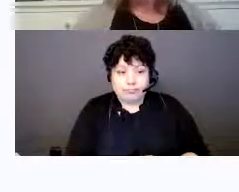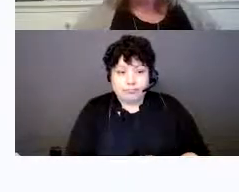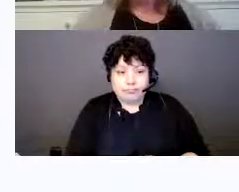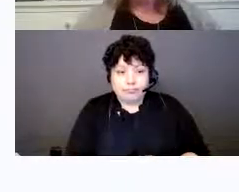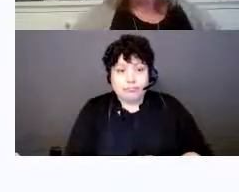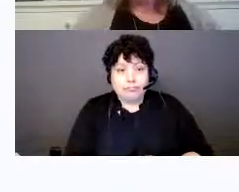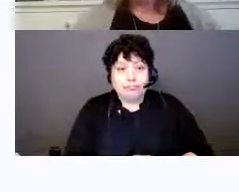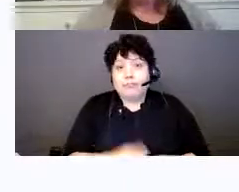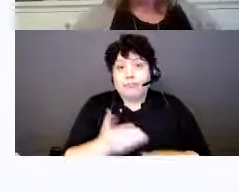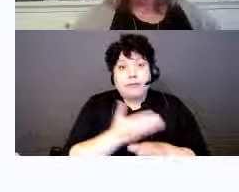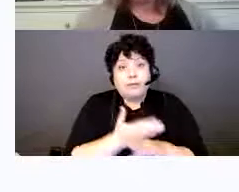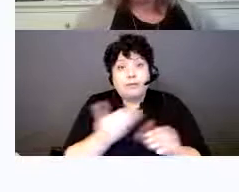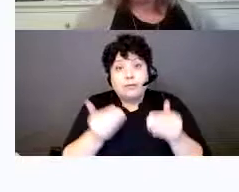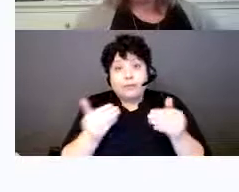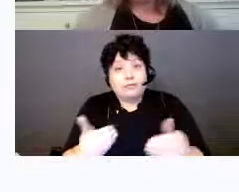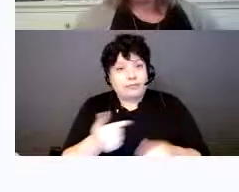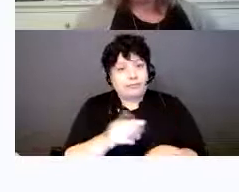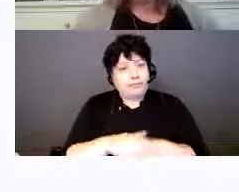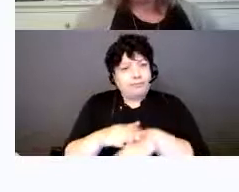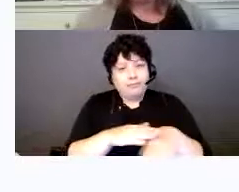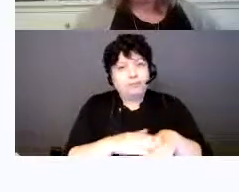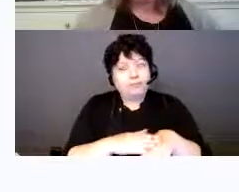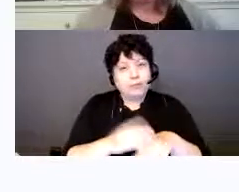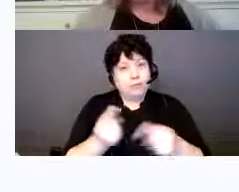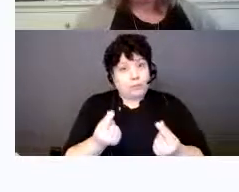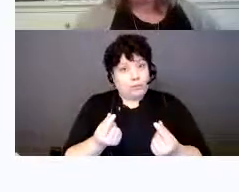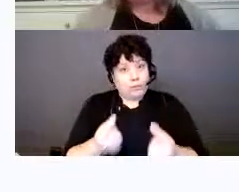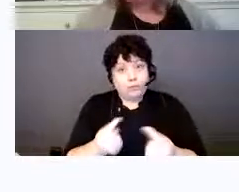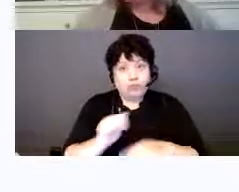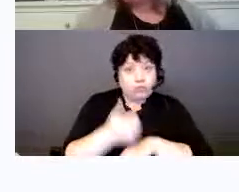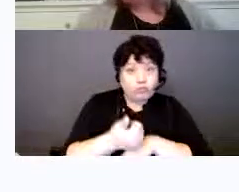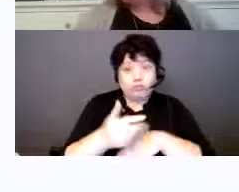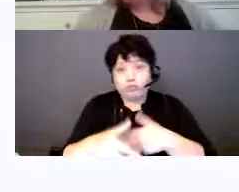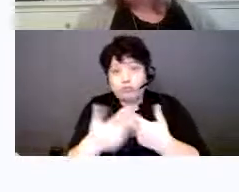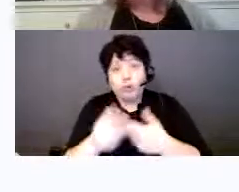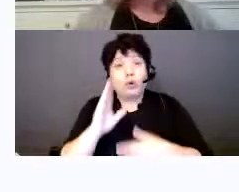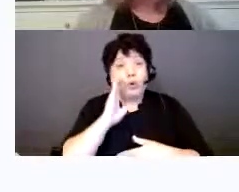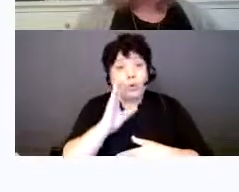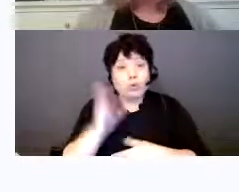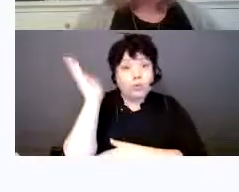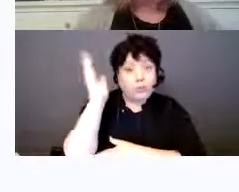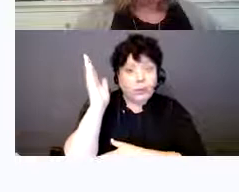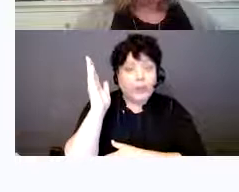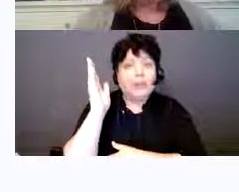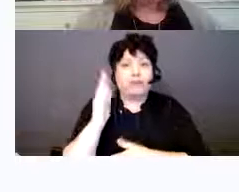So before we begin, I want to give a few housekeeping items. Everyone will be muted during the presentation today.